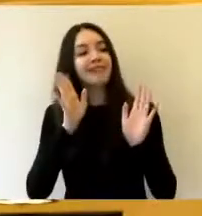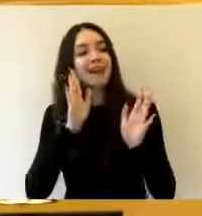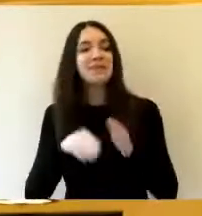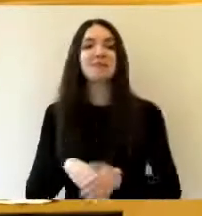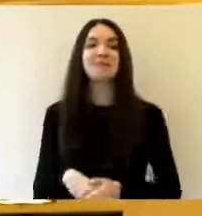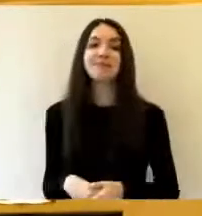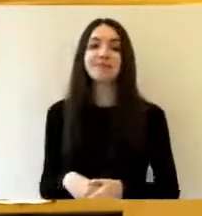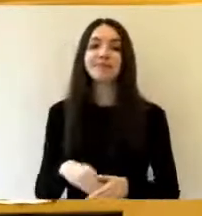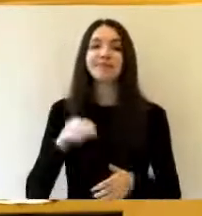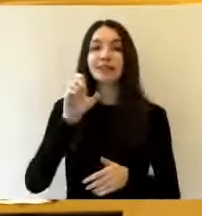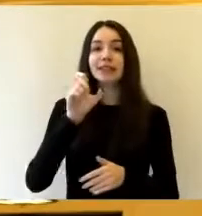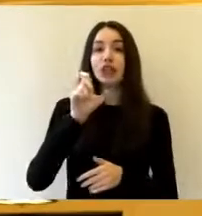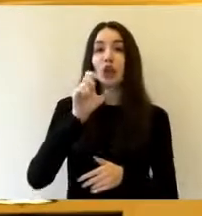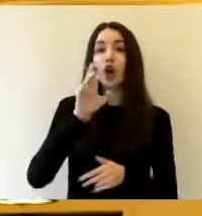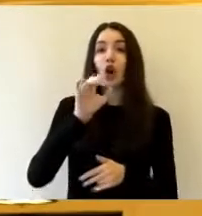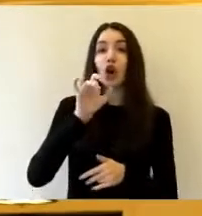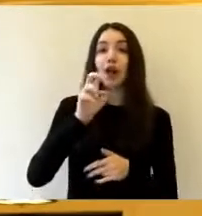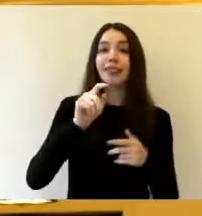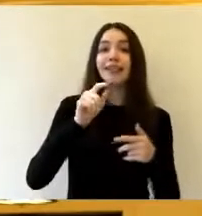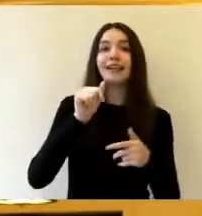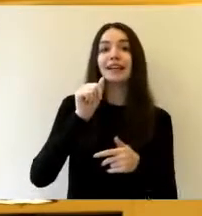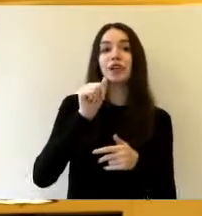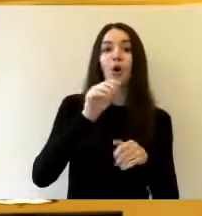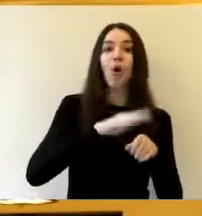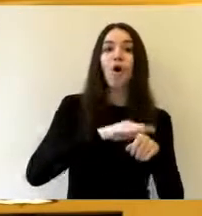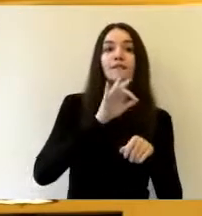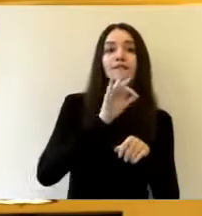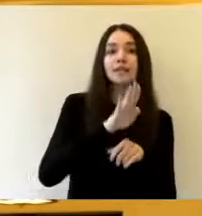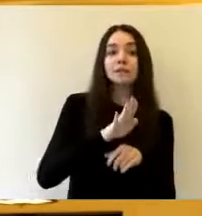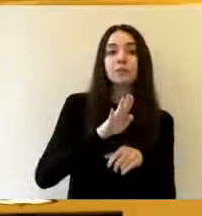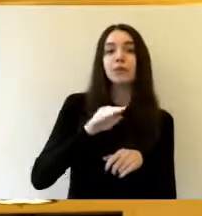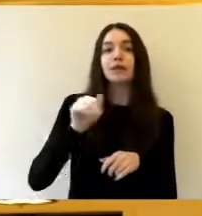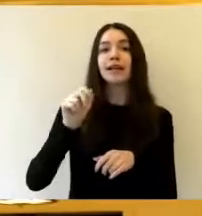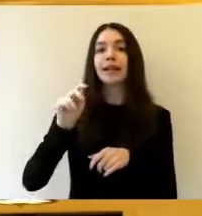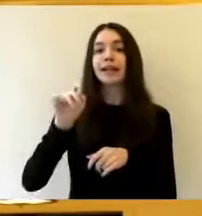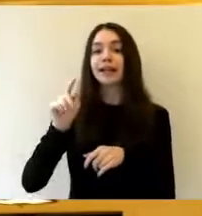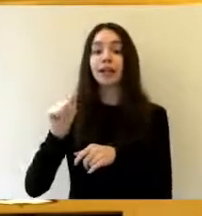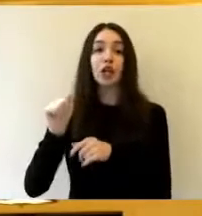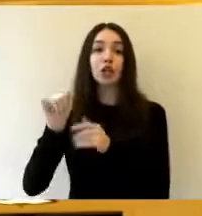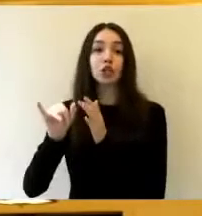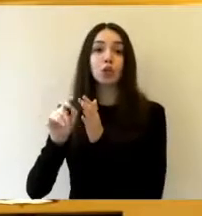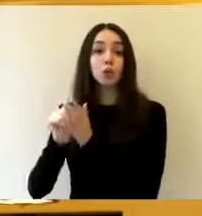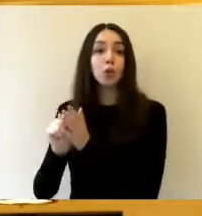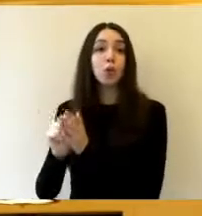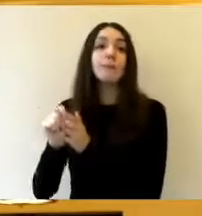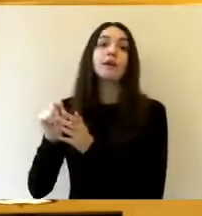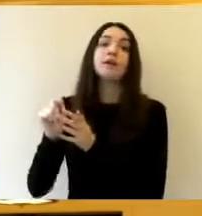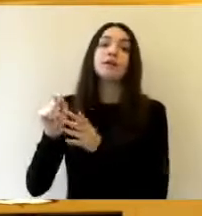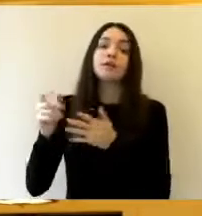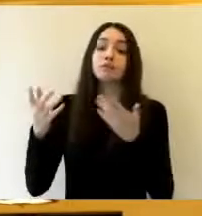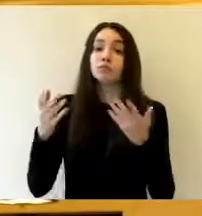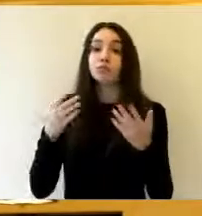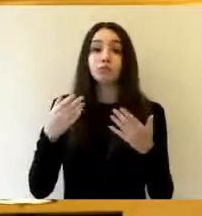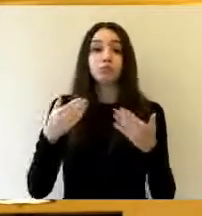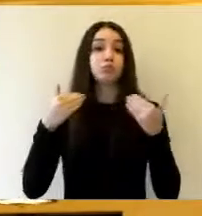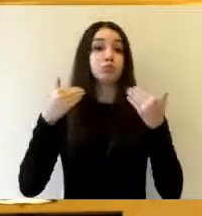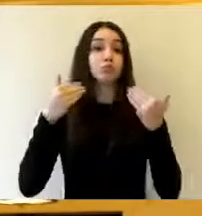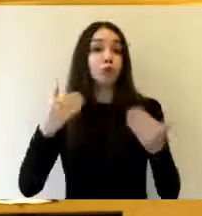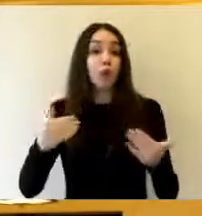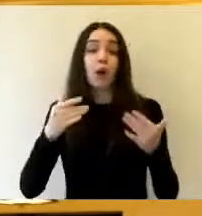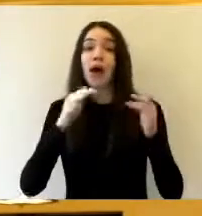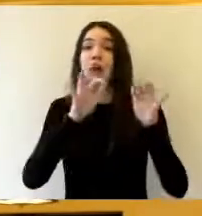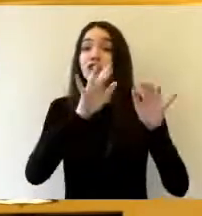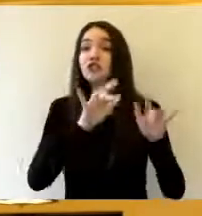Arlene is over there on Facebook, Anita's on YouTube, and they're ready to chat with you over in the chat. So please do